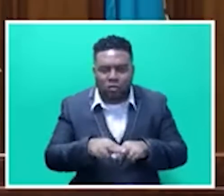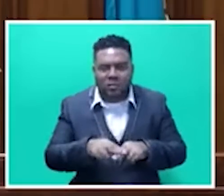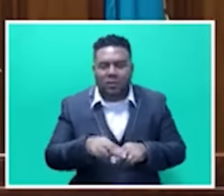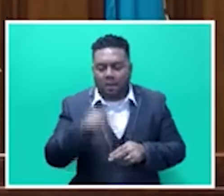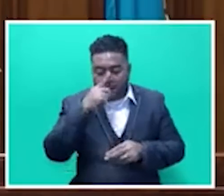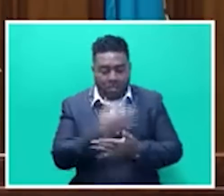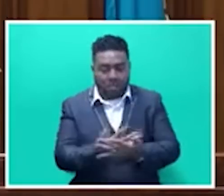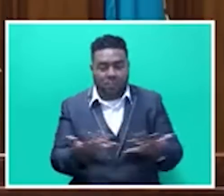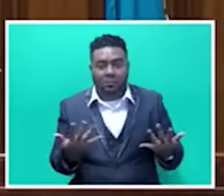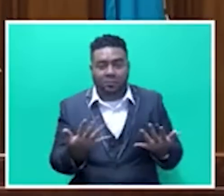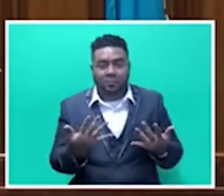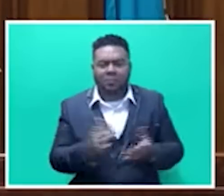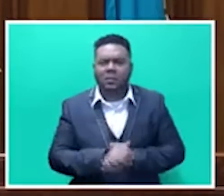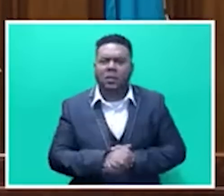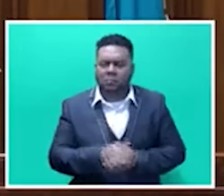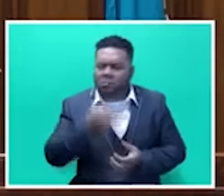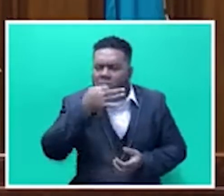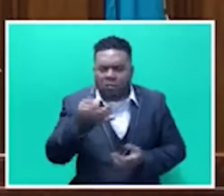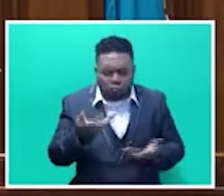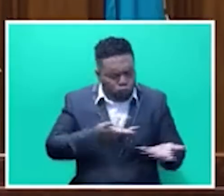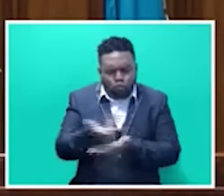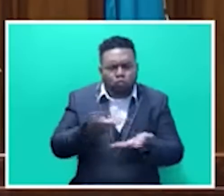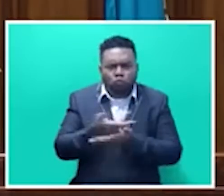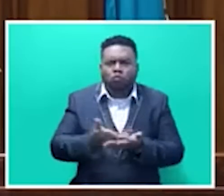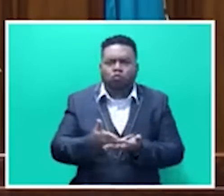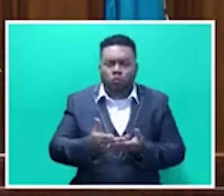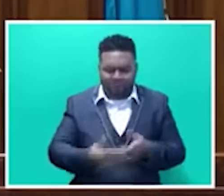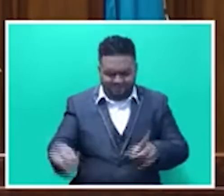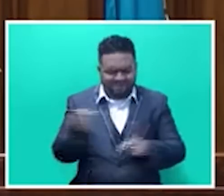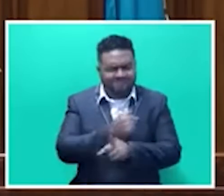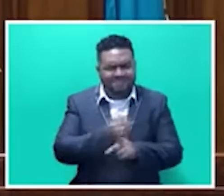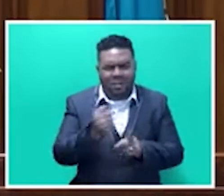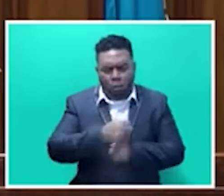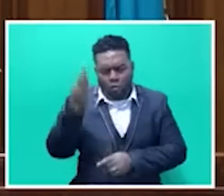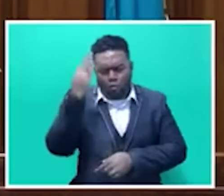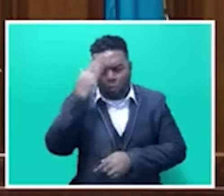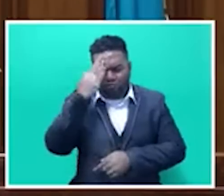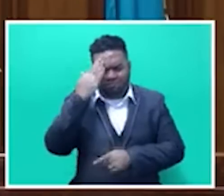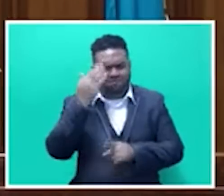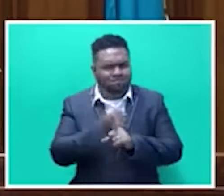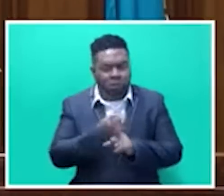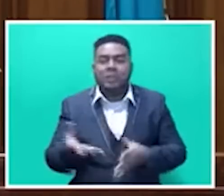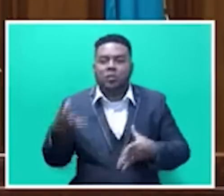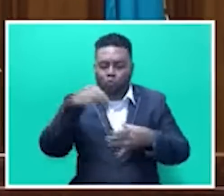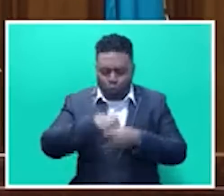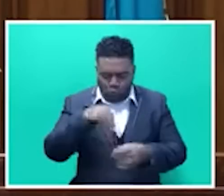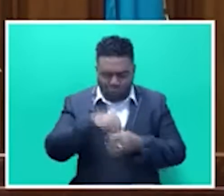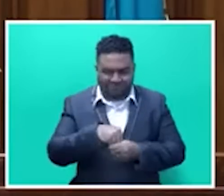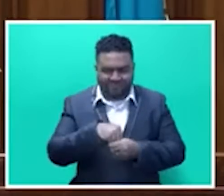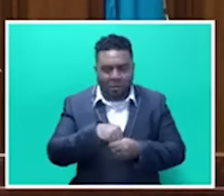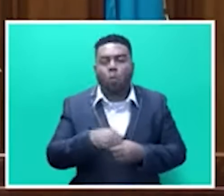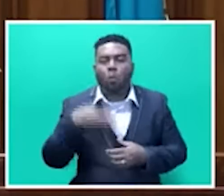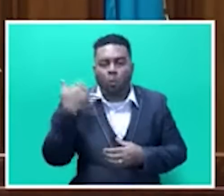I urge you to deliberate with intentions, advocate with thoughtfulness and